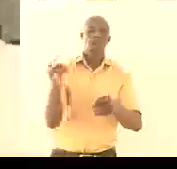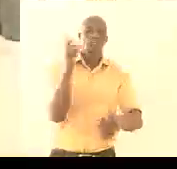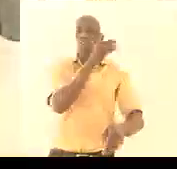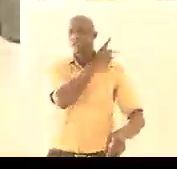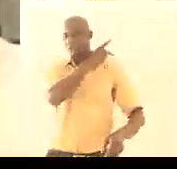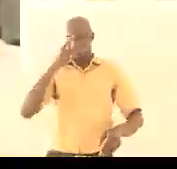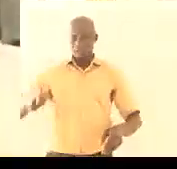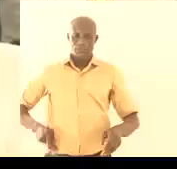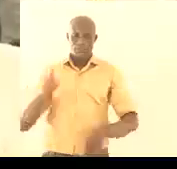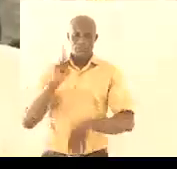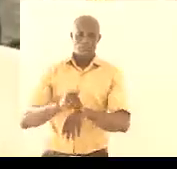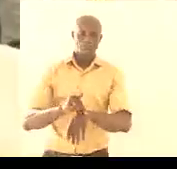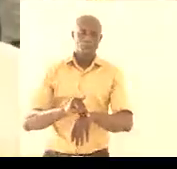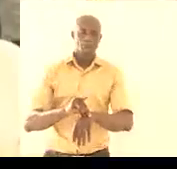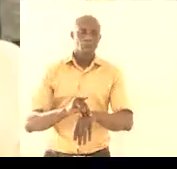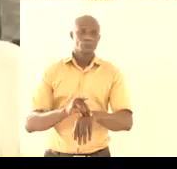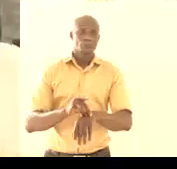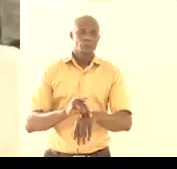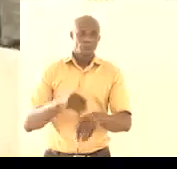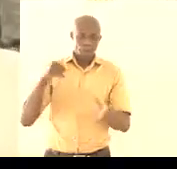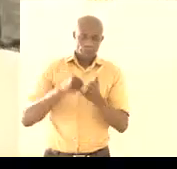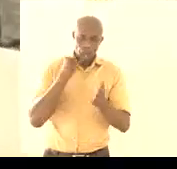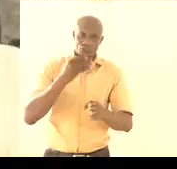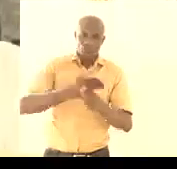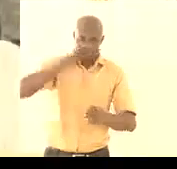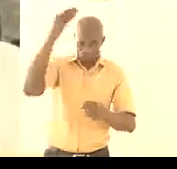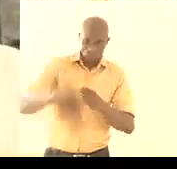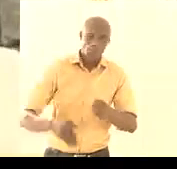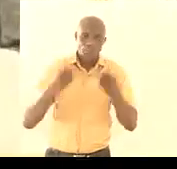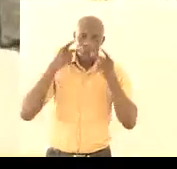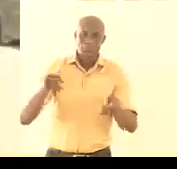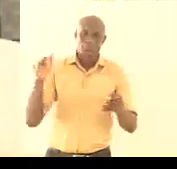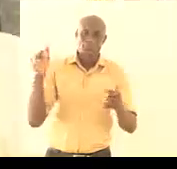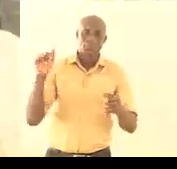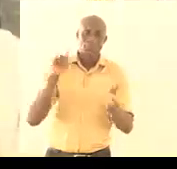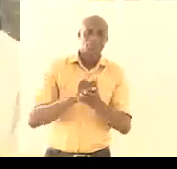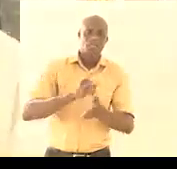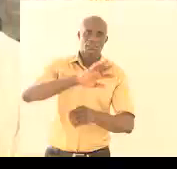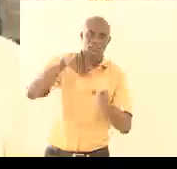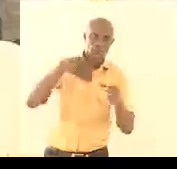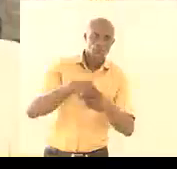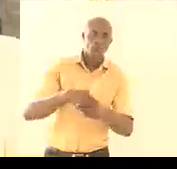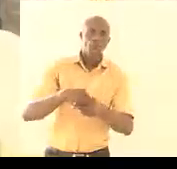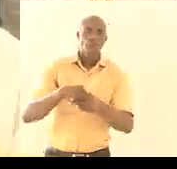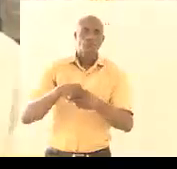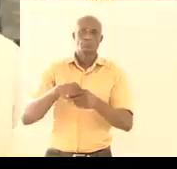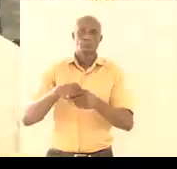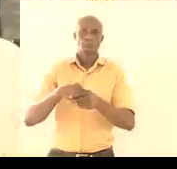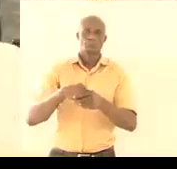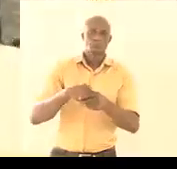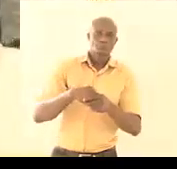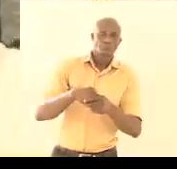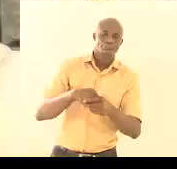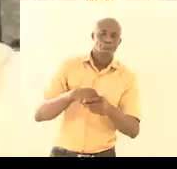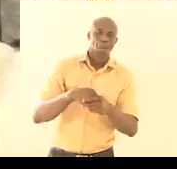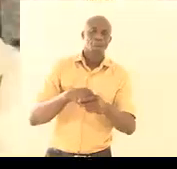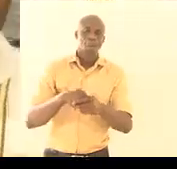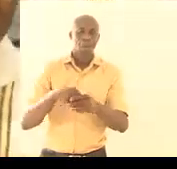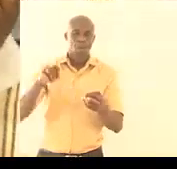kingdom. It is a comprehensive peace that includes what? Atonement, or atonement with